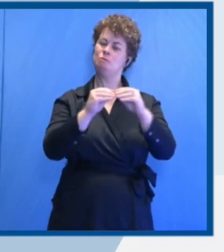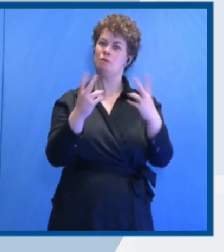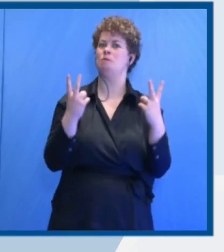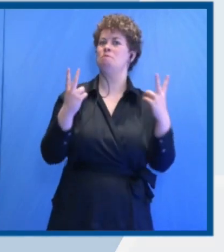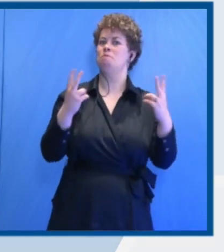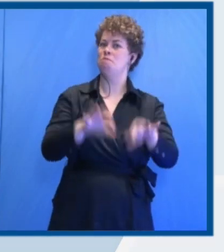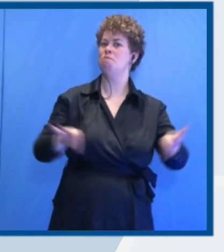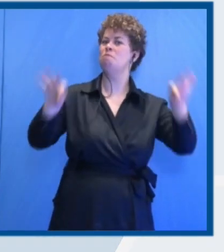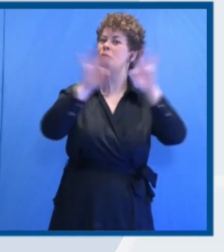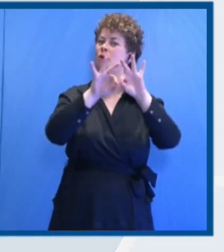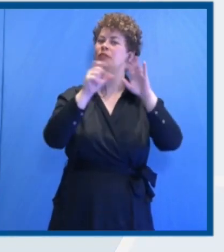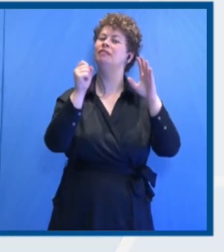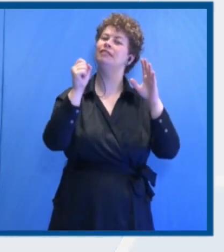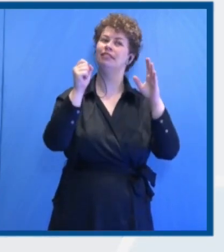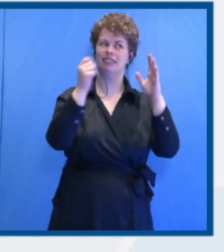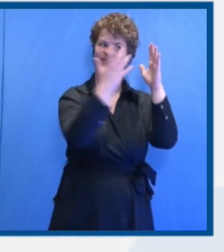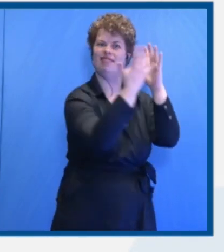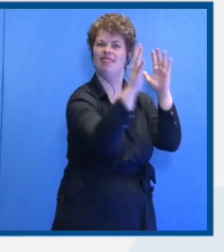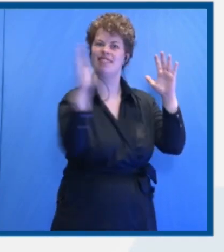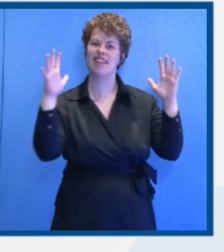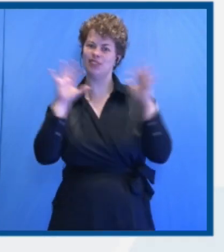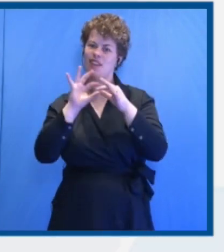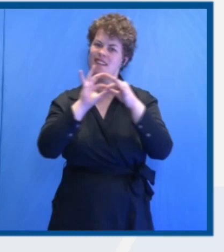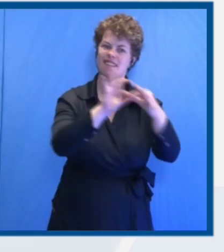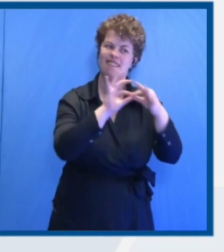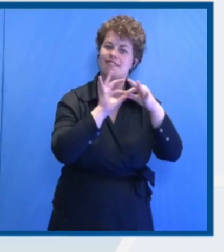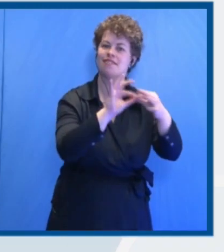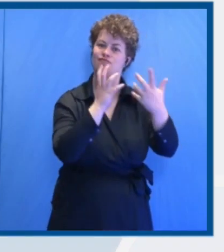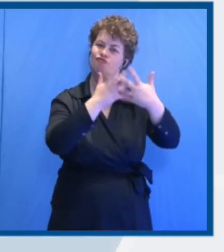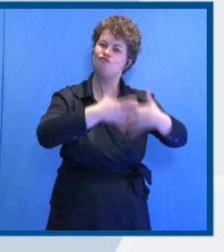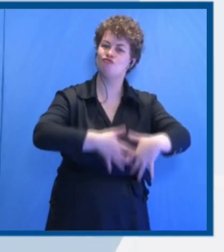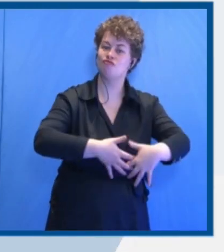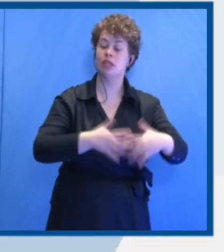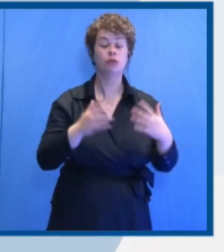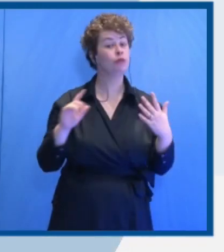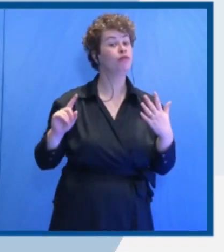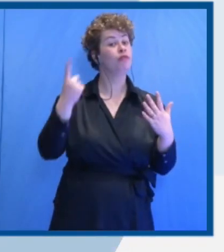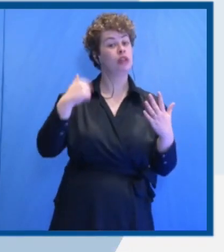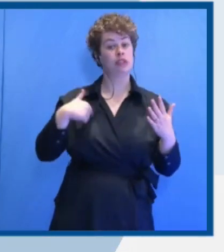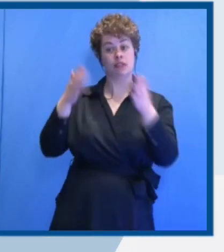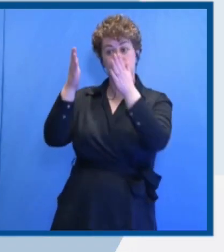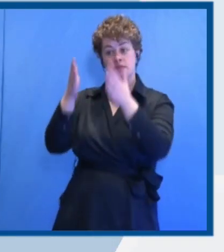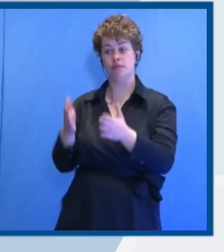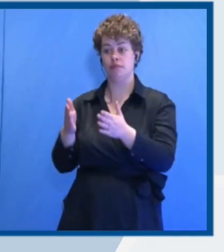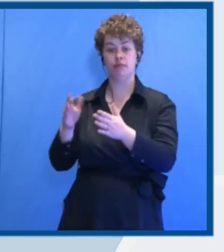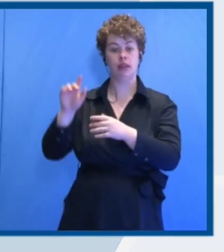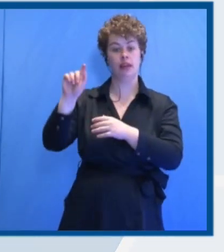its gains to both nature and human well-being. Could we invite Mr.